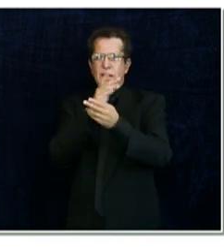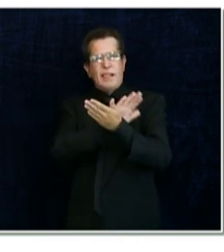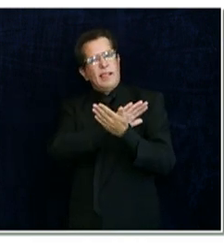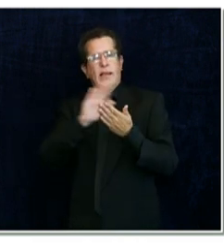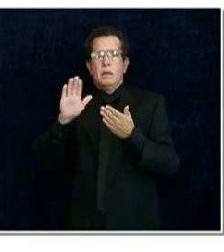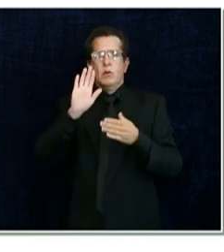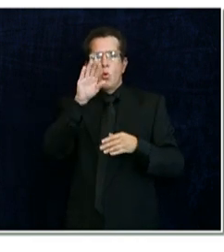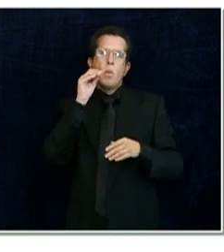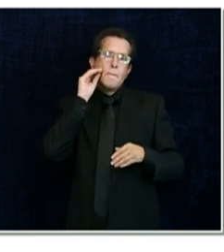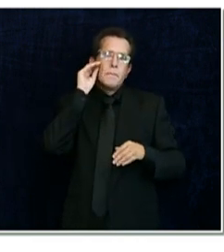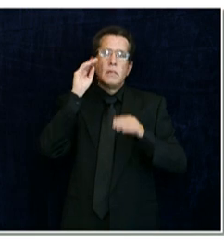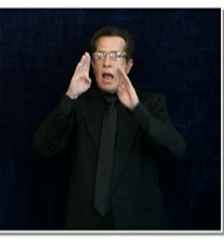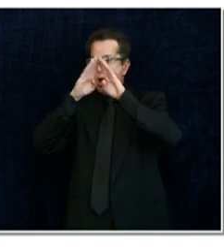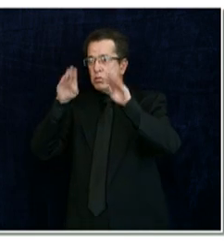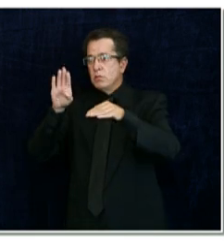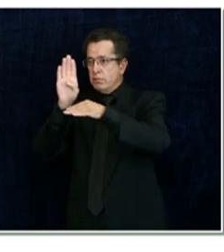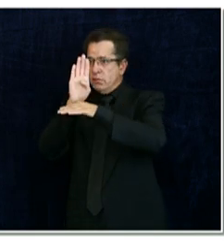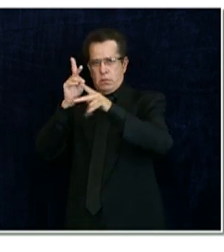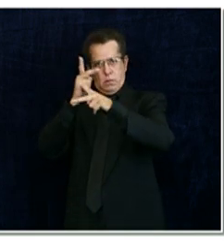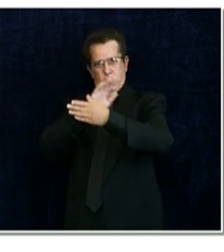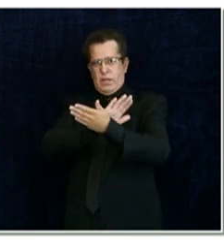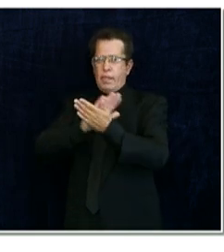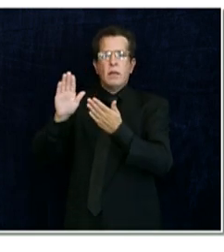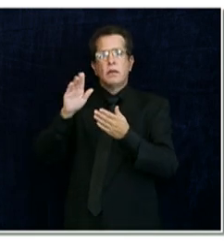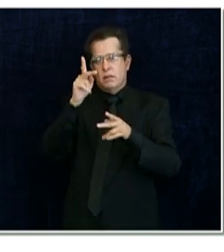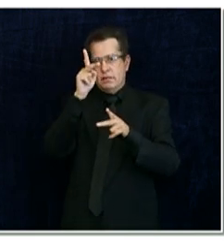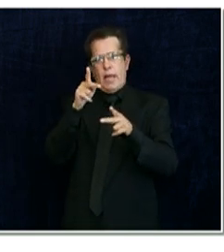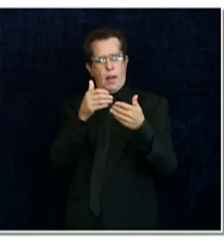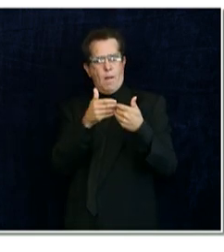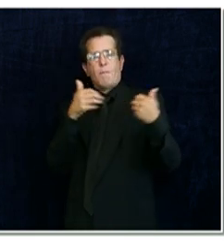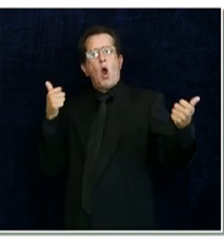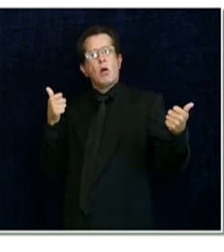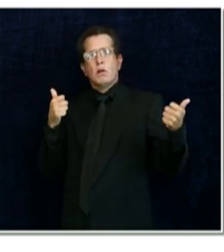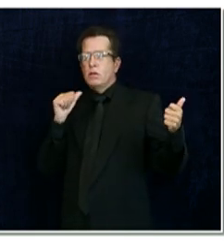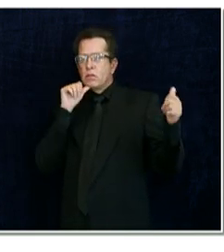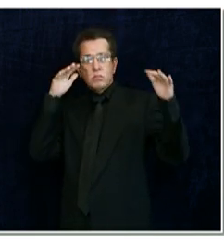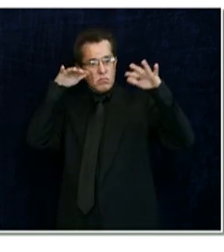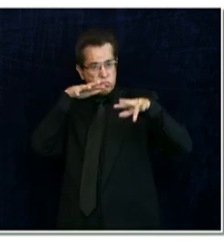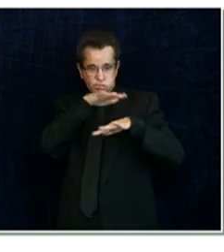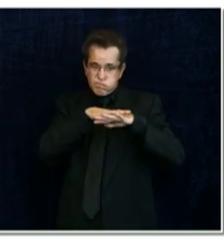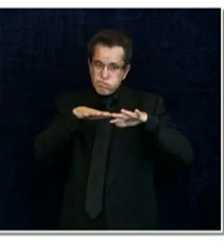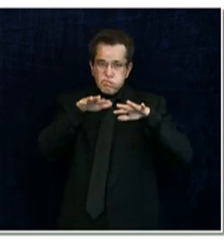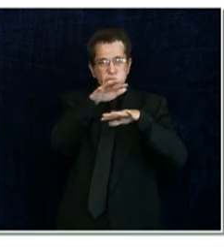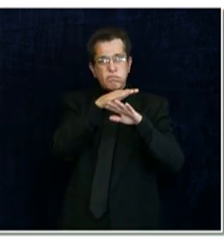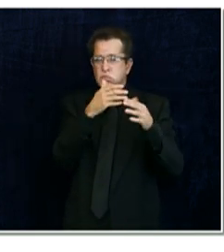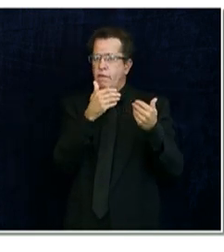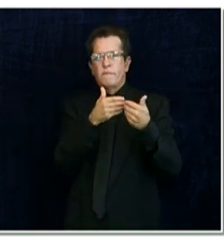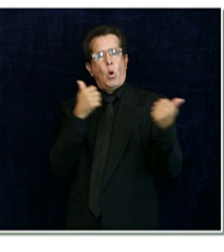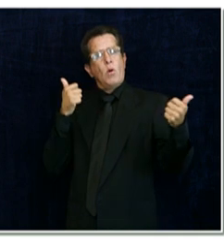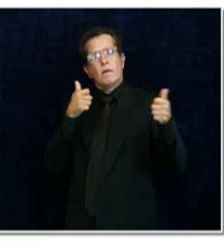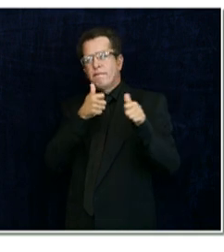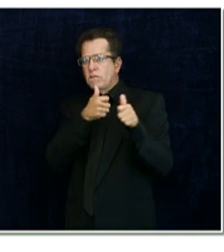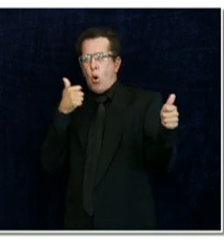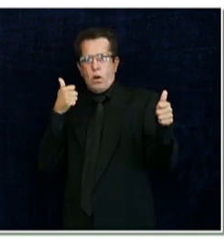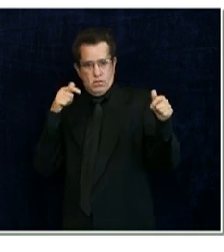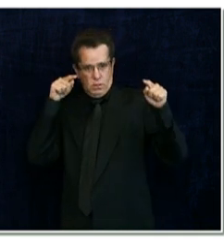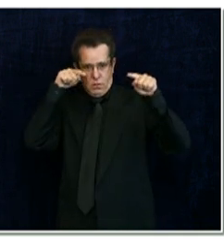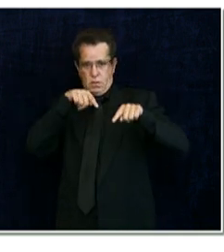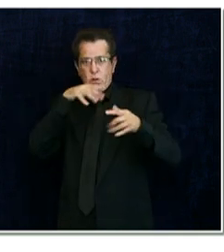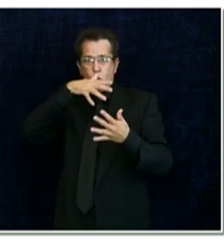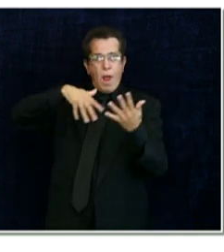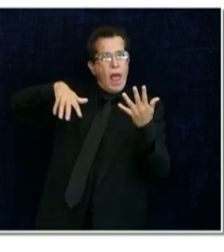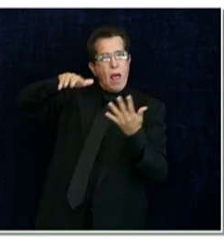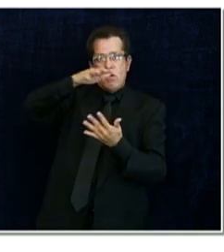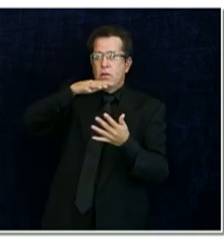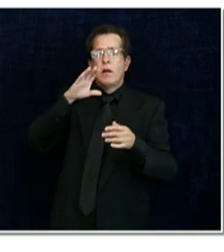practices, staying 6 feet apart from each other while also wearing face coverings, avoiding crowds and